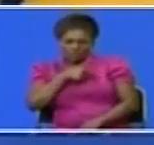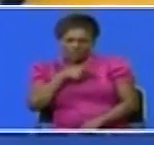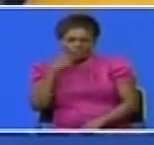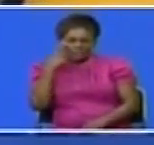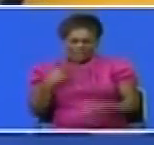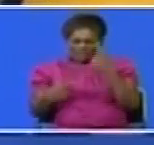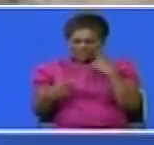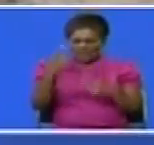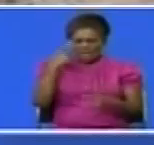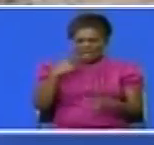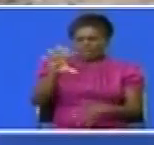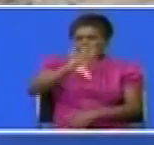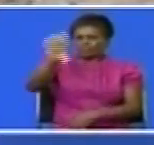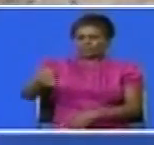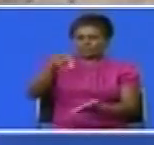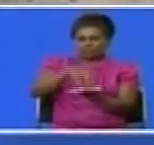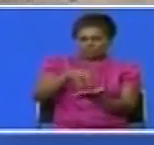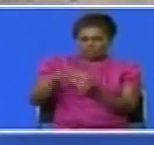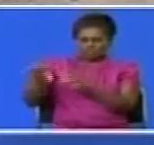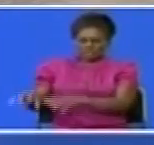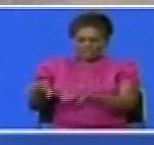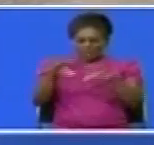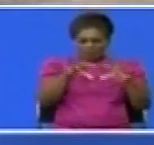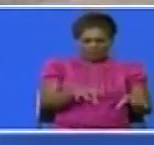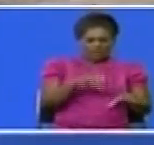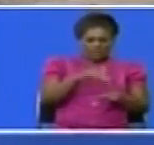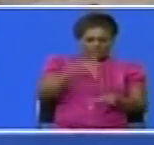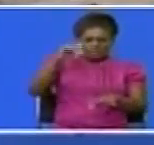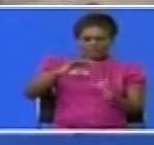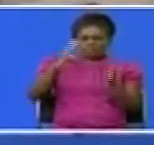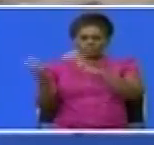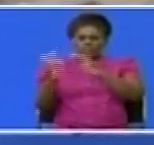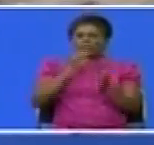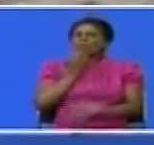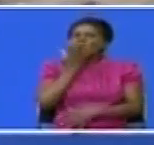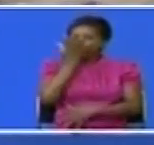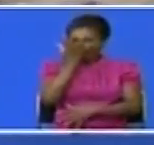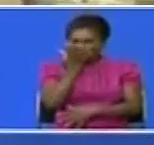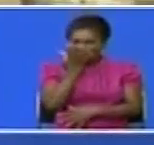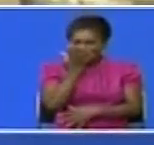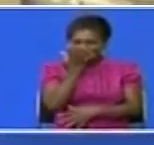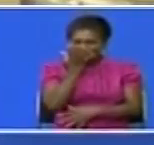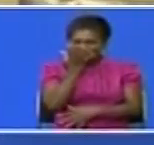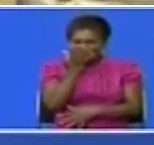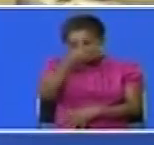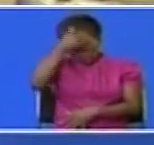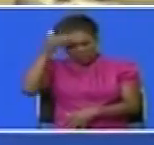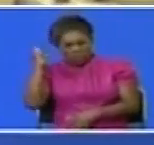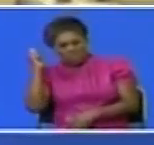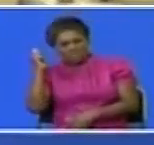the continent's plight following suffering from ill effects of global warming apparently being swept under the